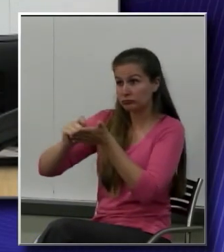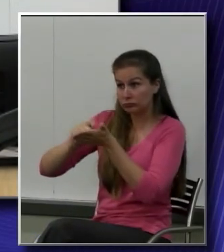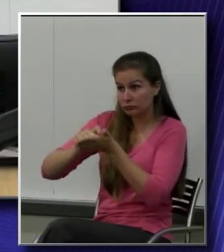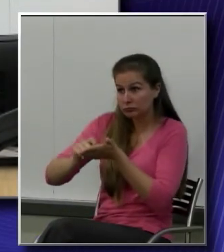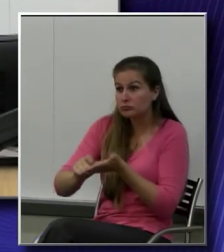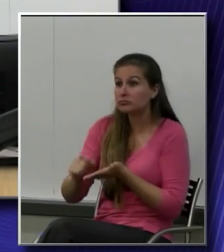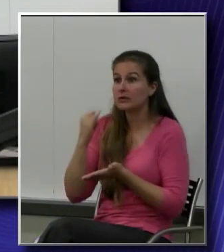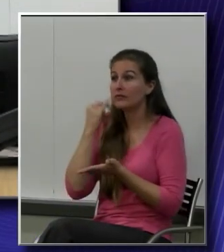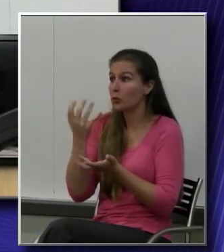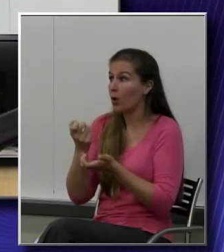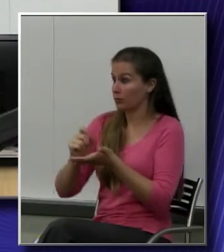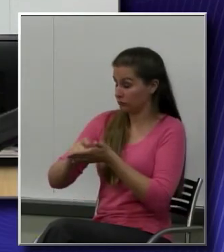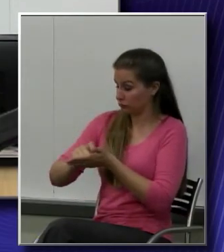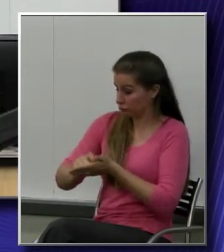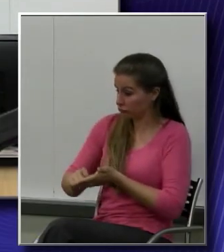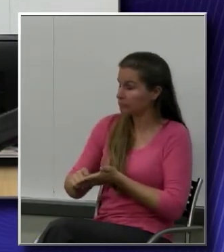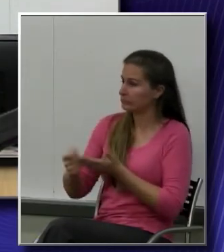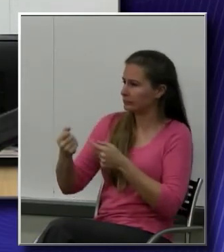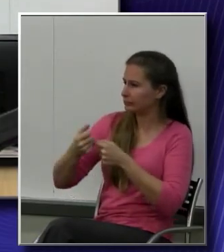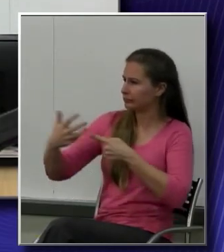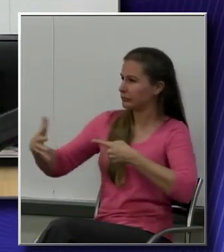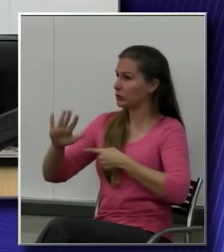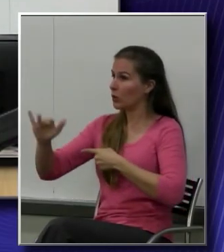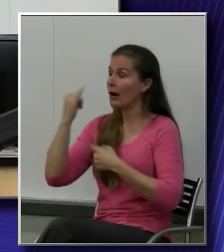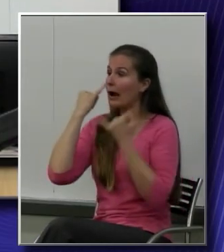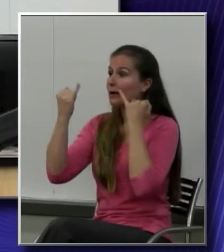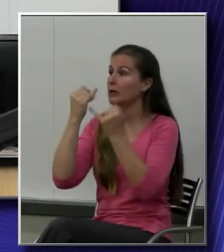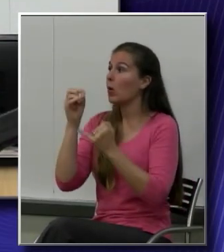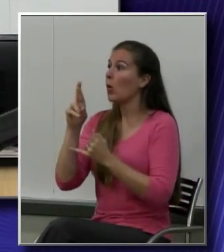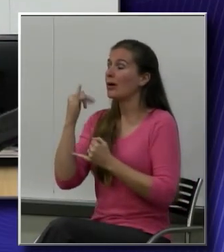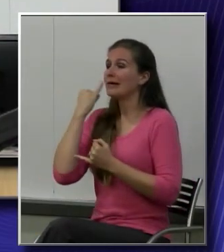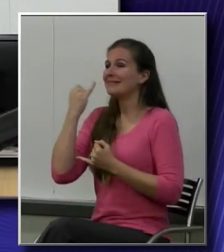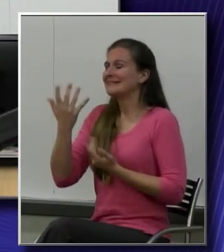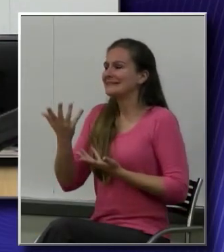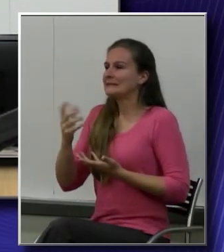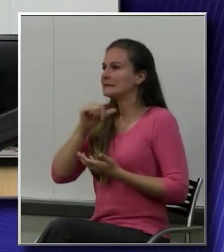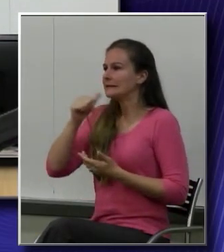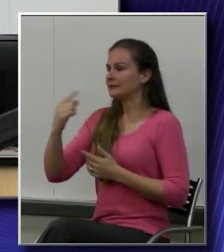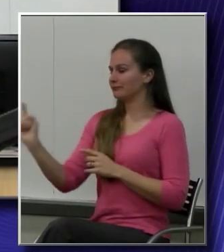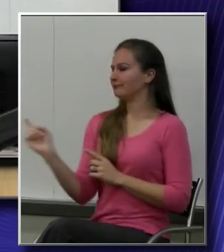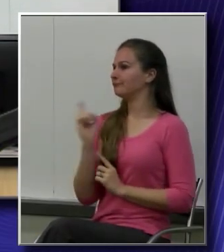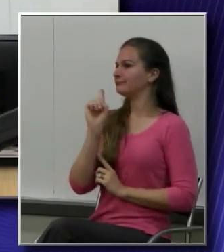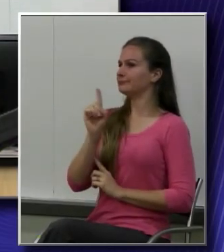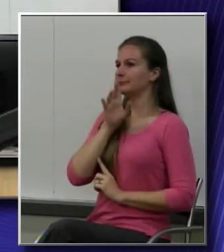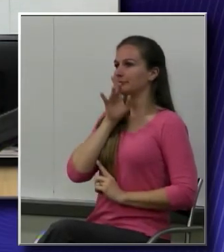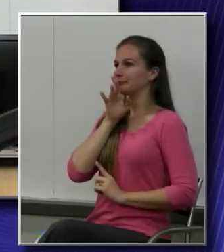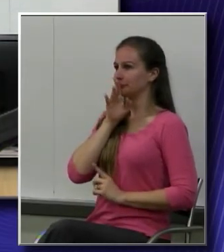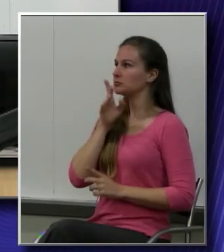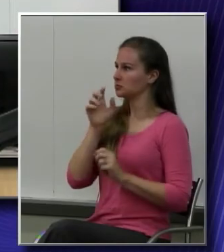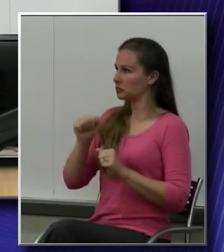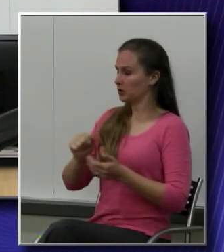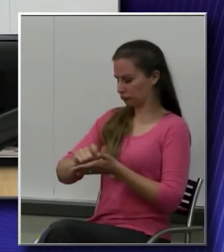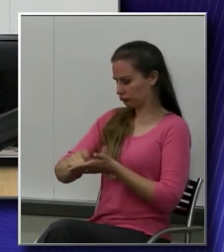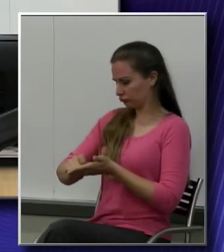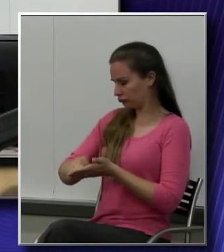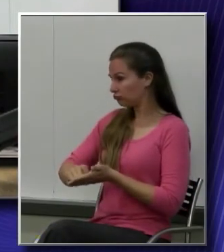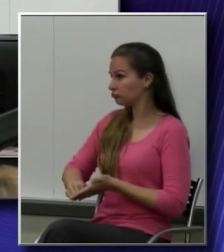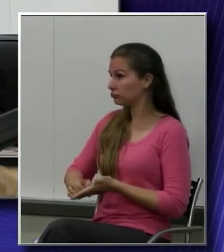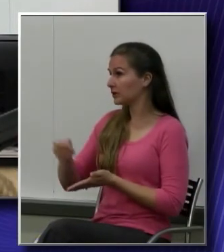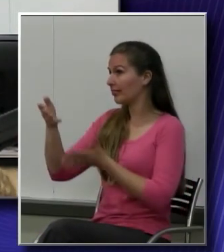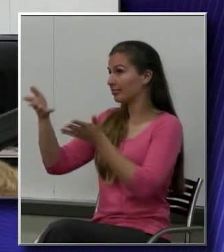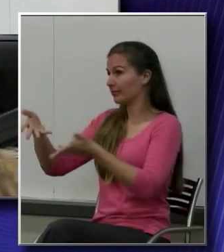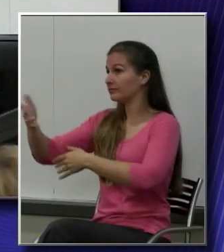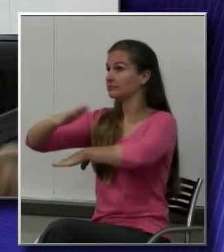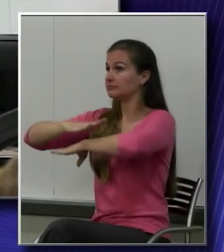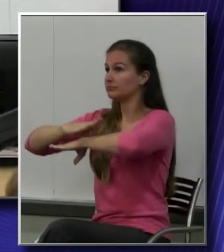comments that expanded on some of your ideas, or if you didn't speak and would like to leave those with us, please leave those at the registration table, or you can leave